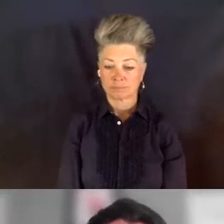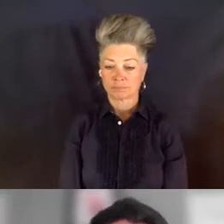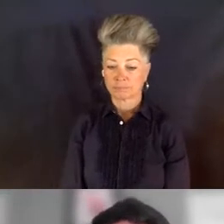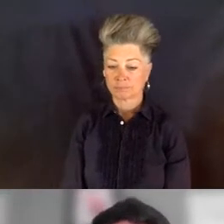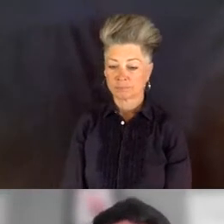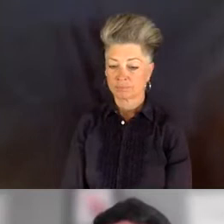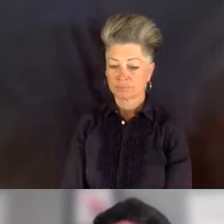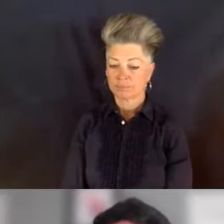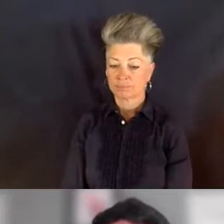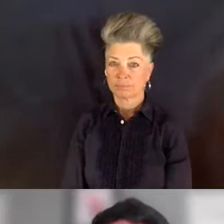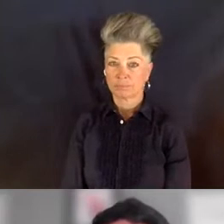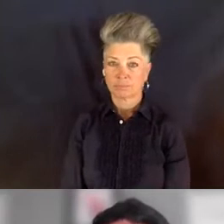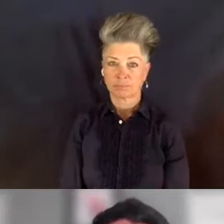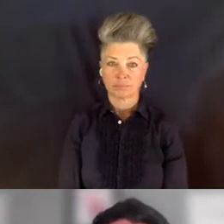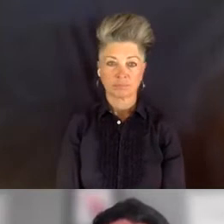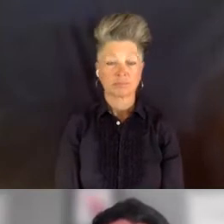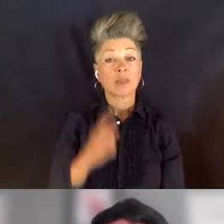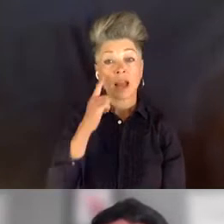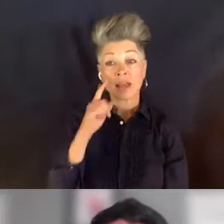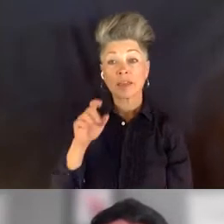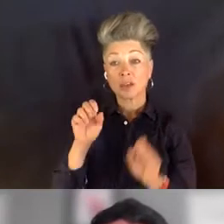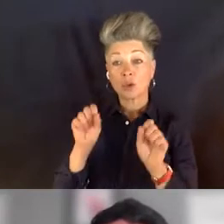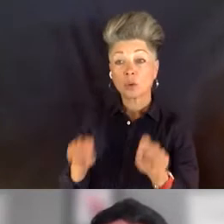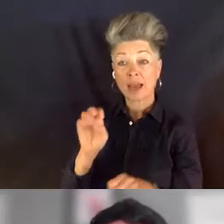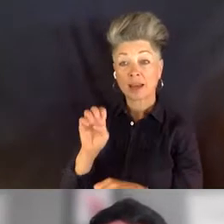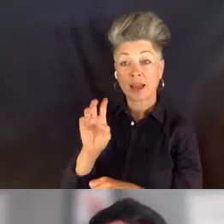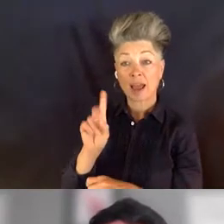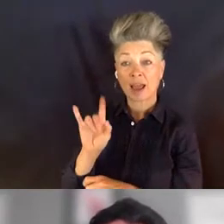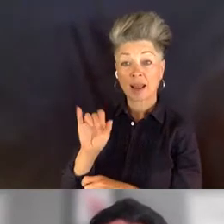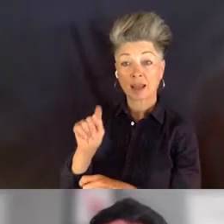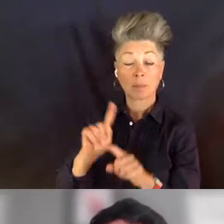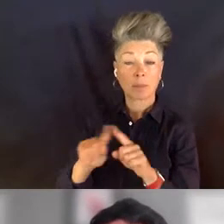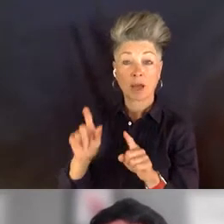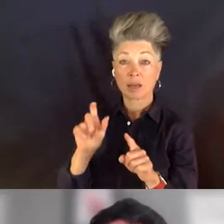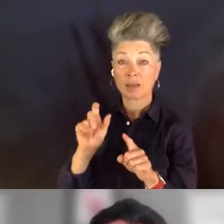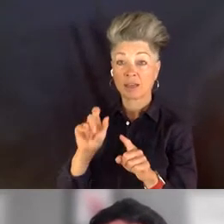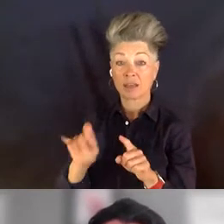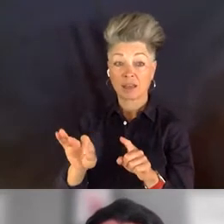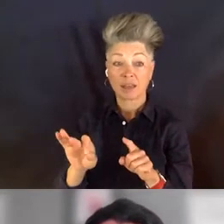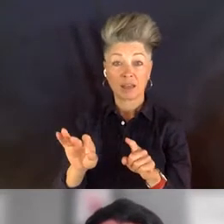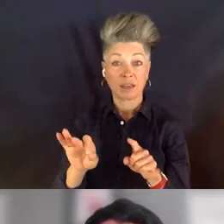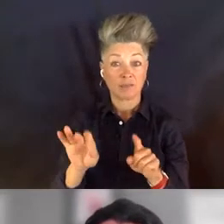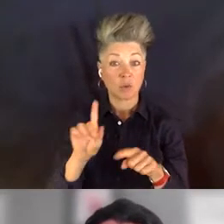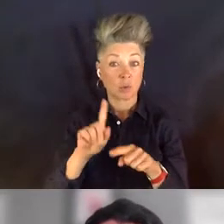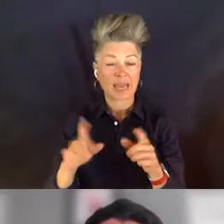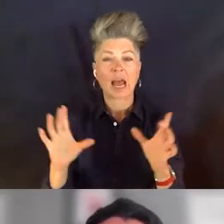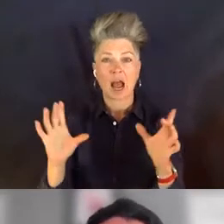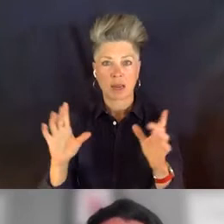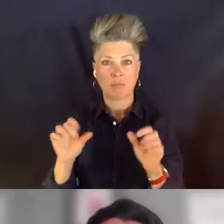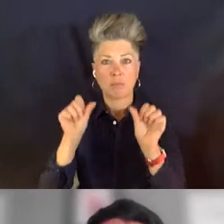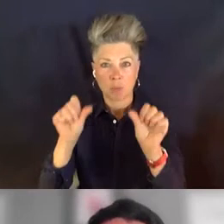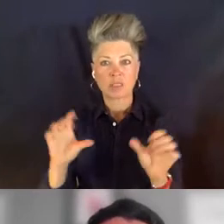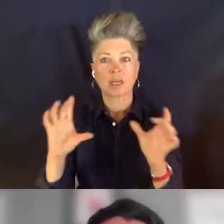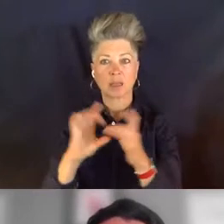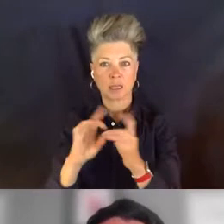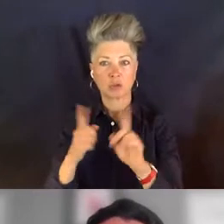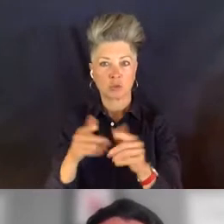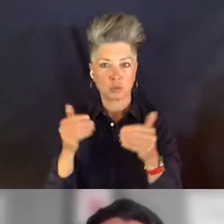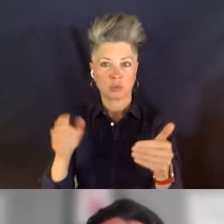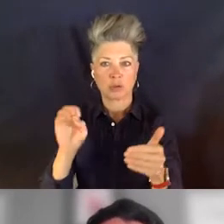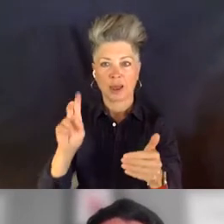Okay, I think you can edit, but just in case you can't, I just posted the link that you should be allowed to edit in, and now we're